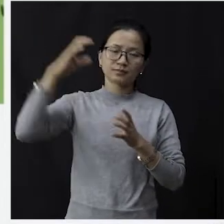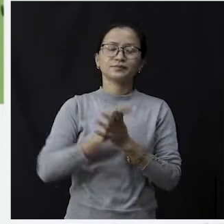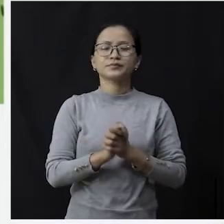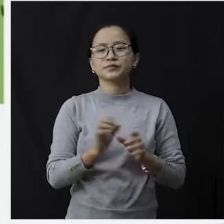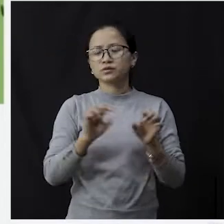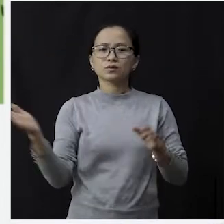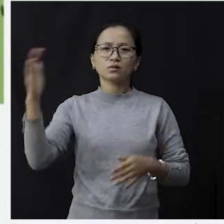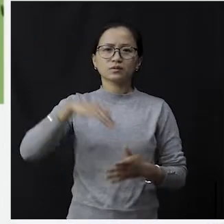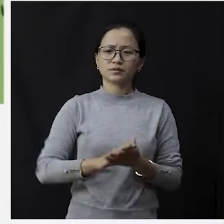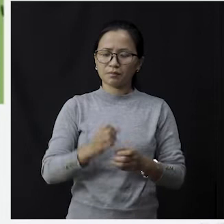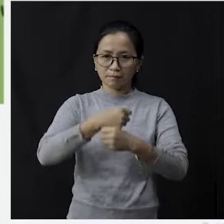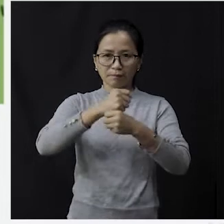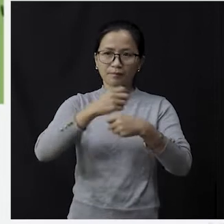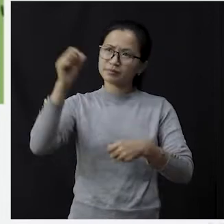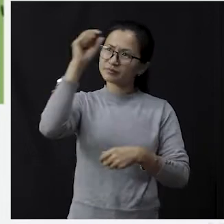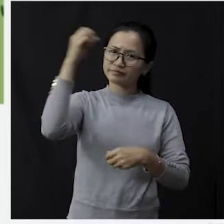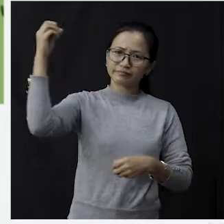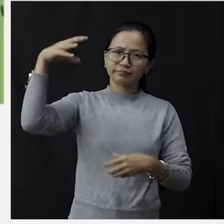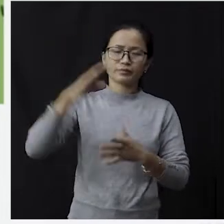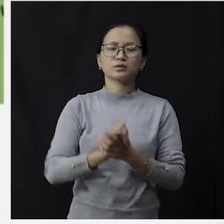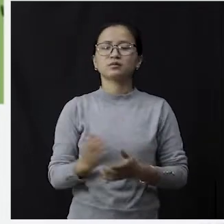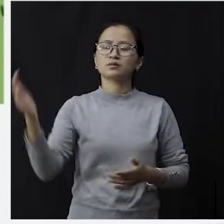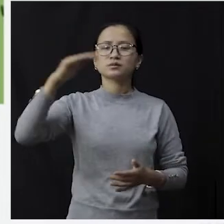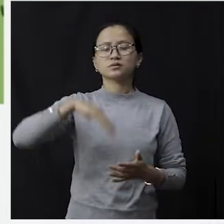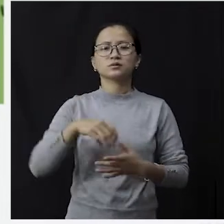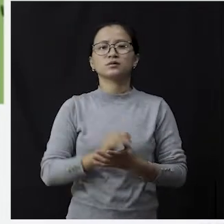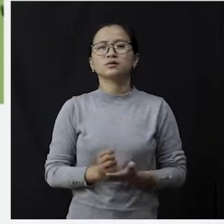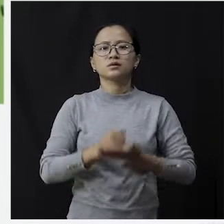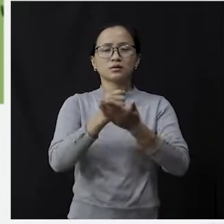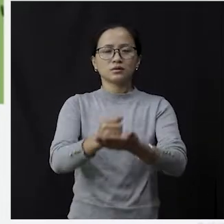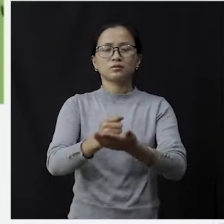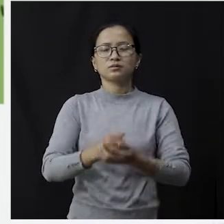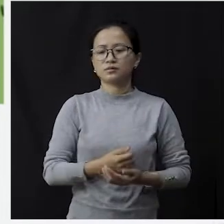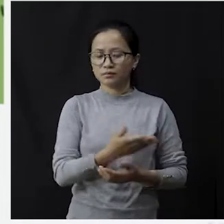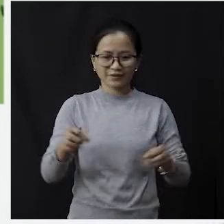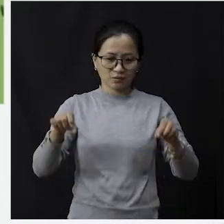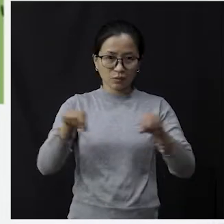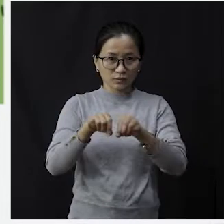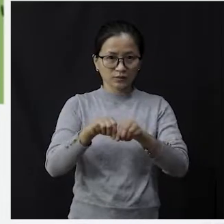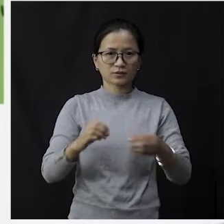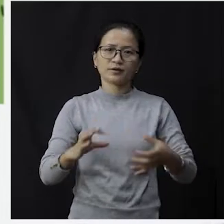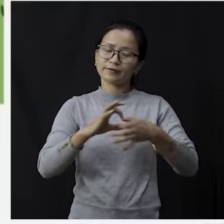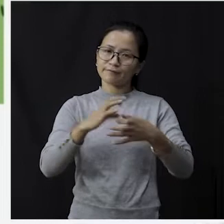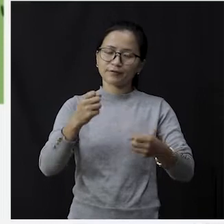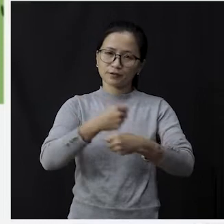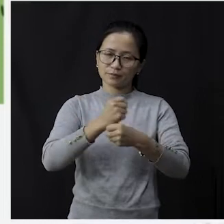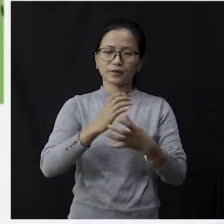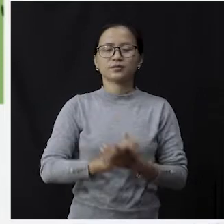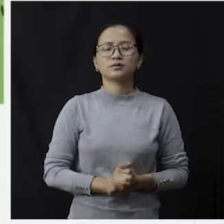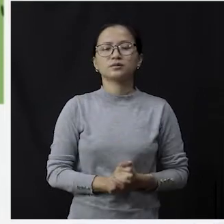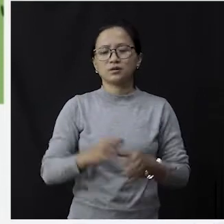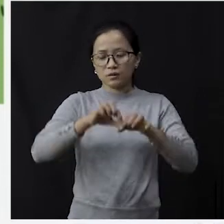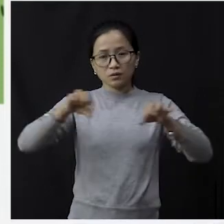to call an electrician, or an electrician used to come to your home and helps you by fixing these electric wires